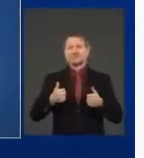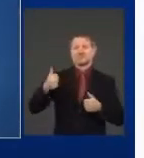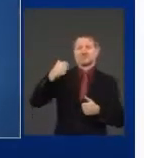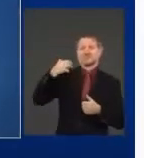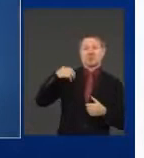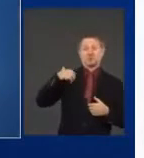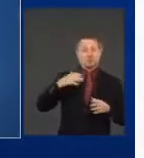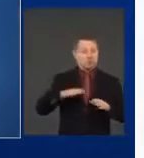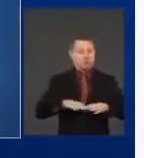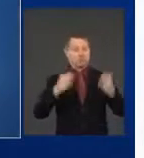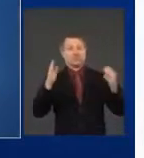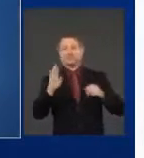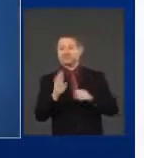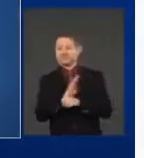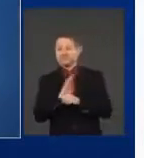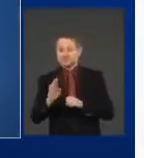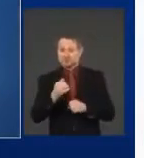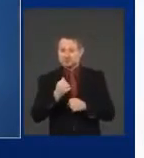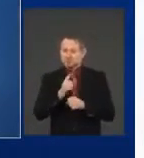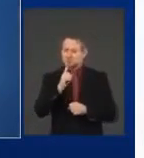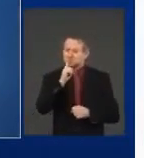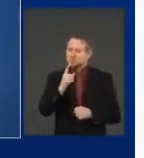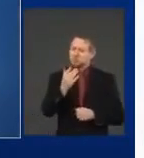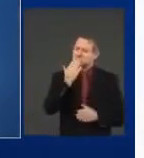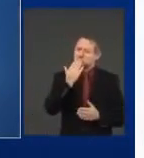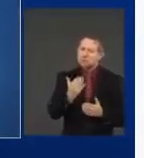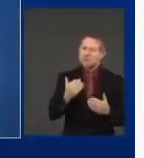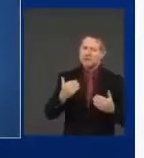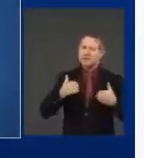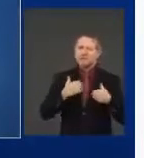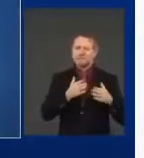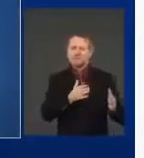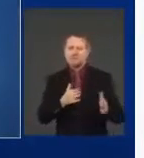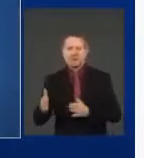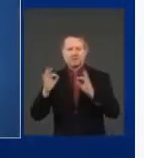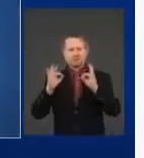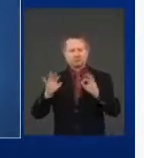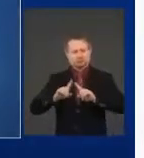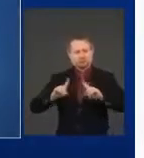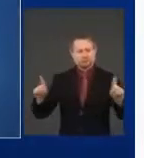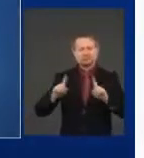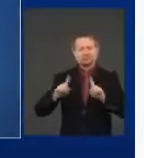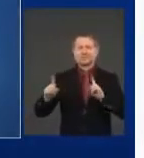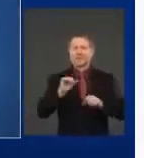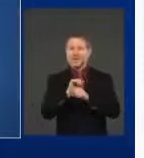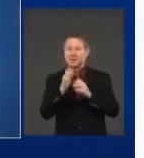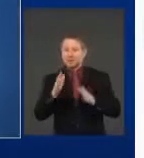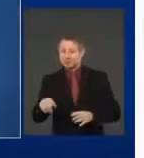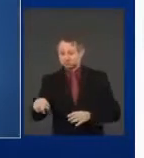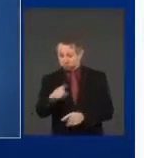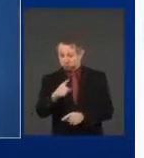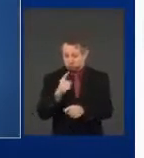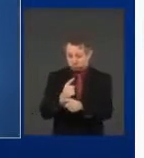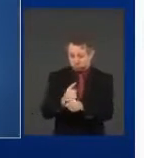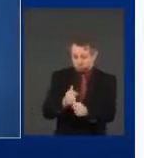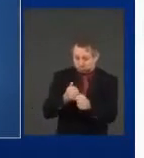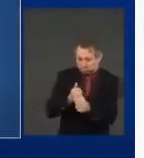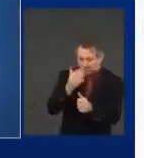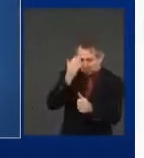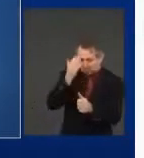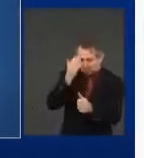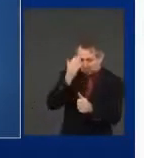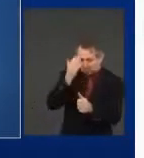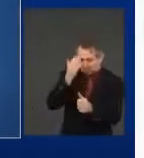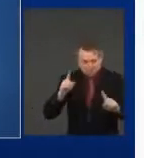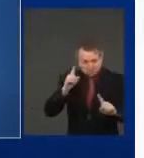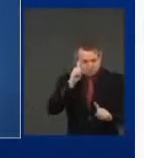businesses do it responsibly. If employees are responsible, isn't it sad that there's like that there actually